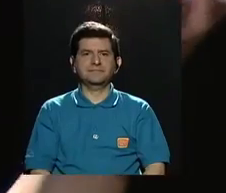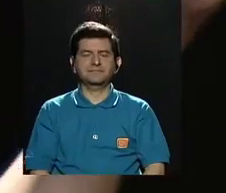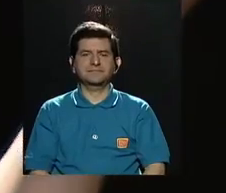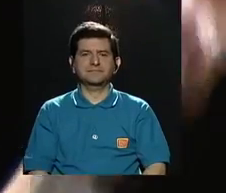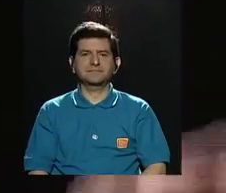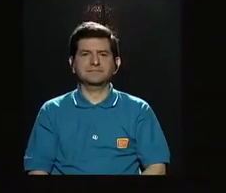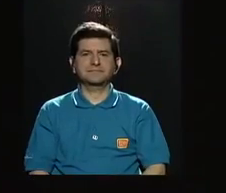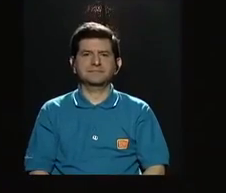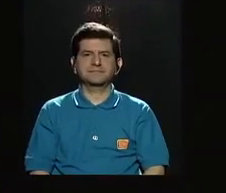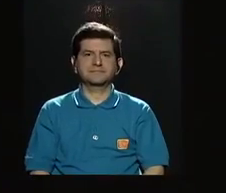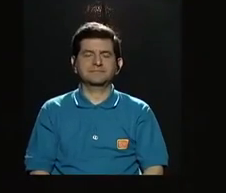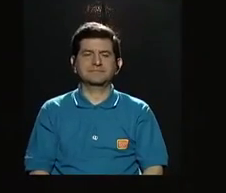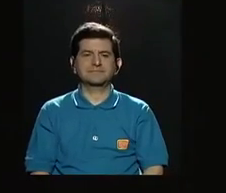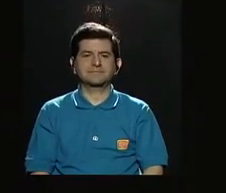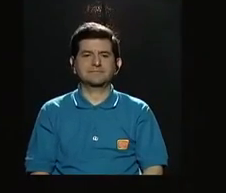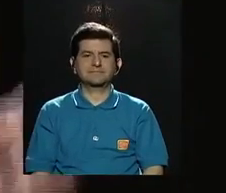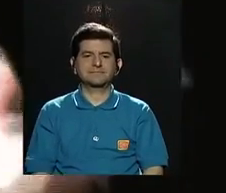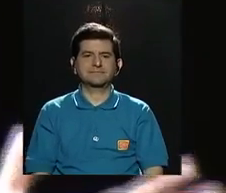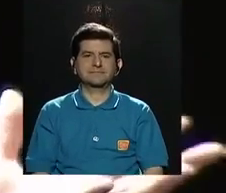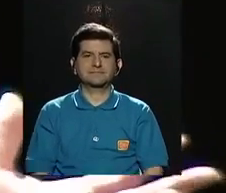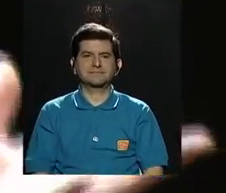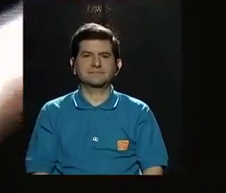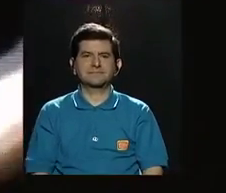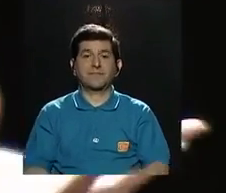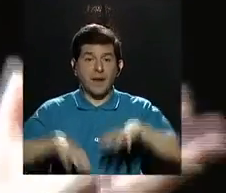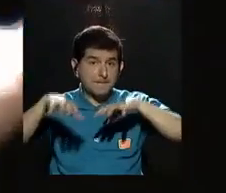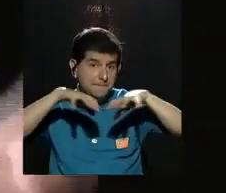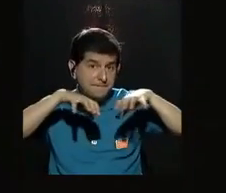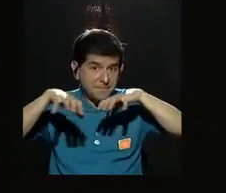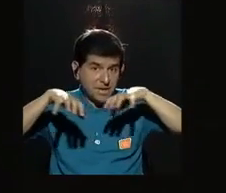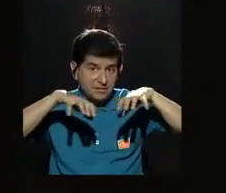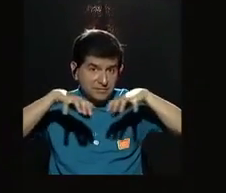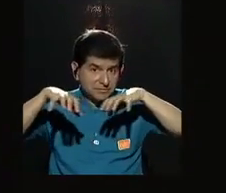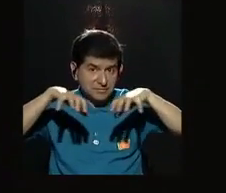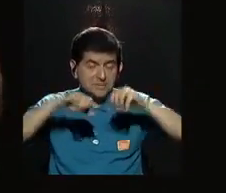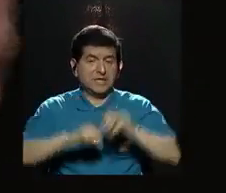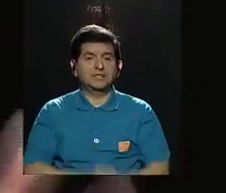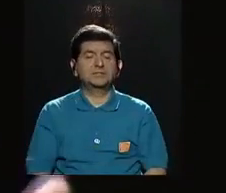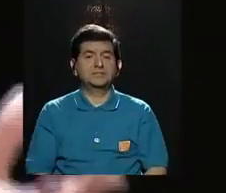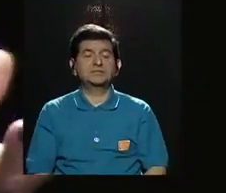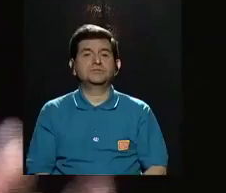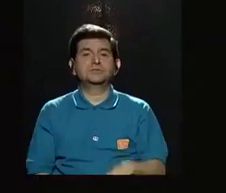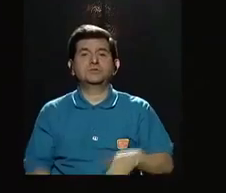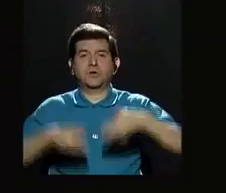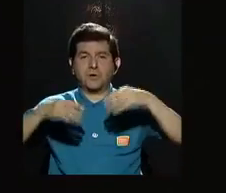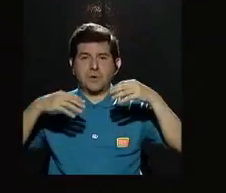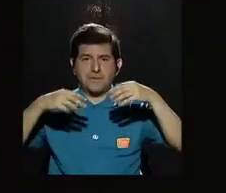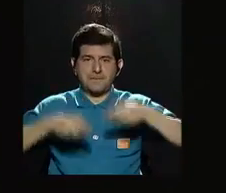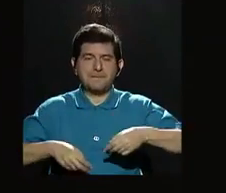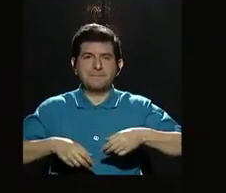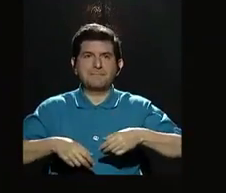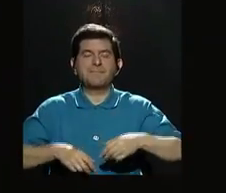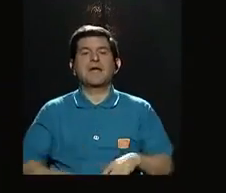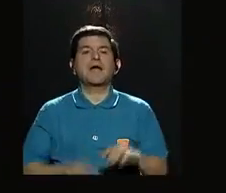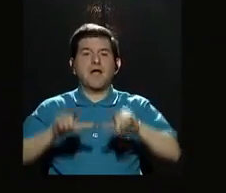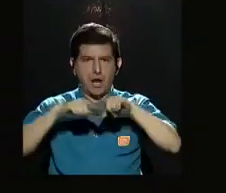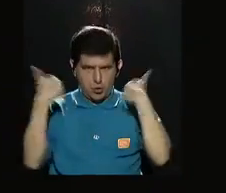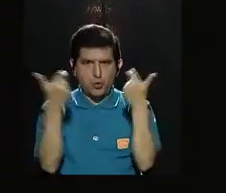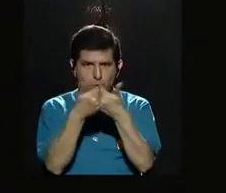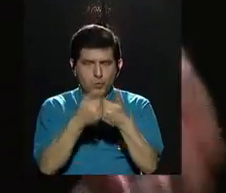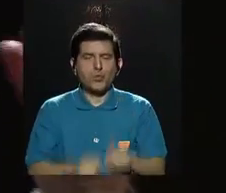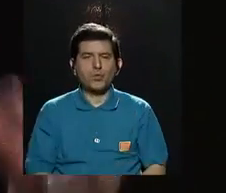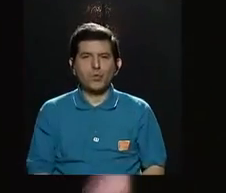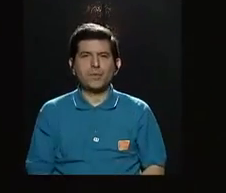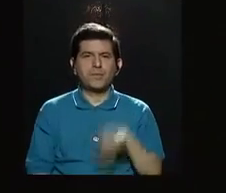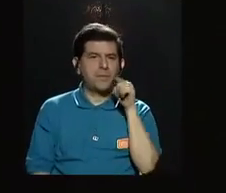The Black Panther Party is still known throughout the world, but rarely do people know that